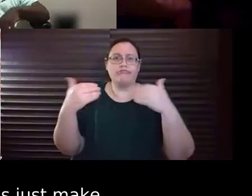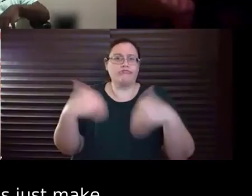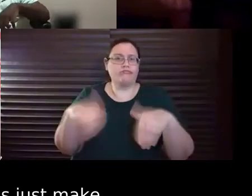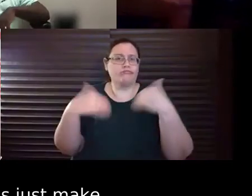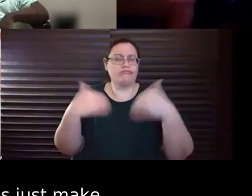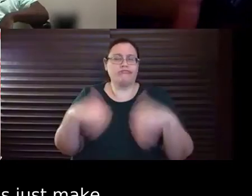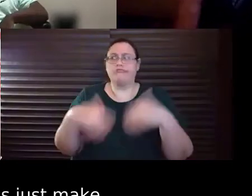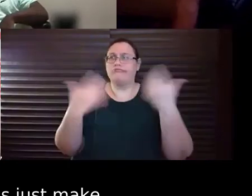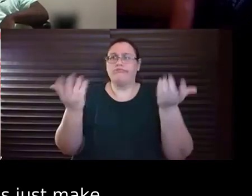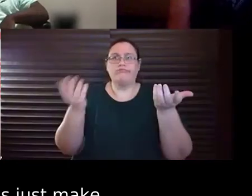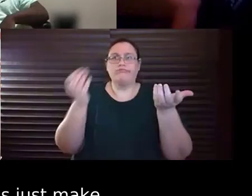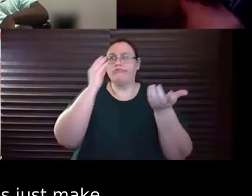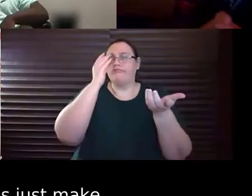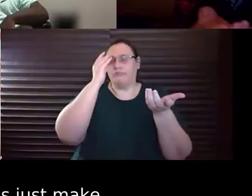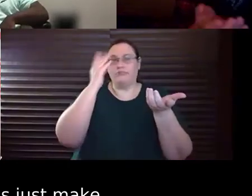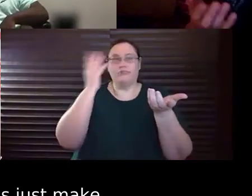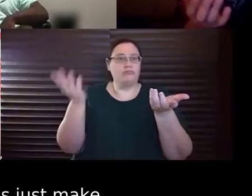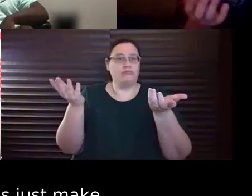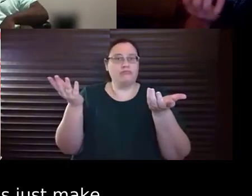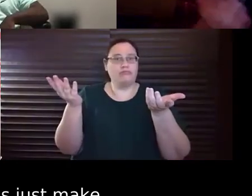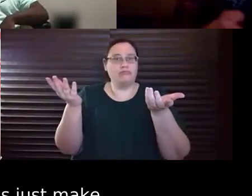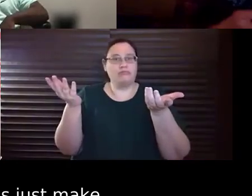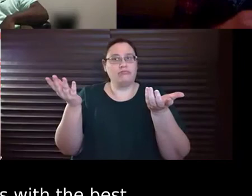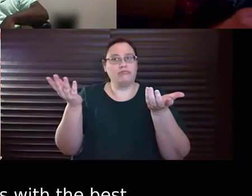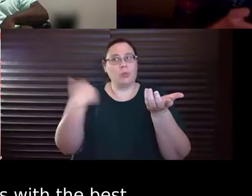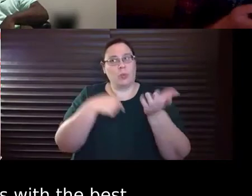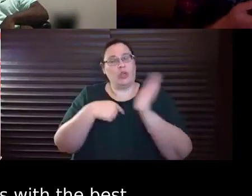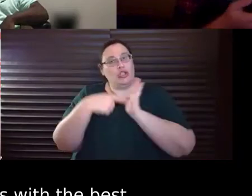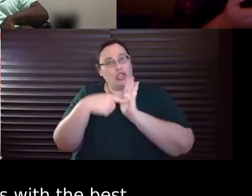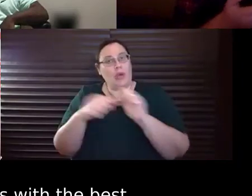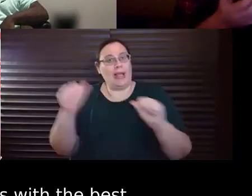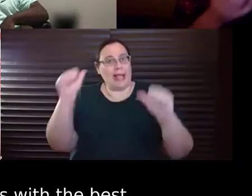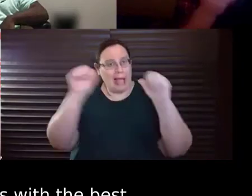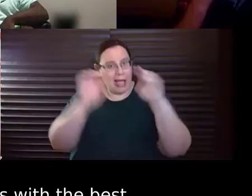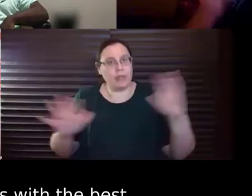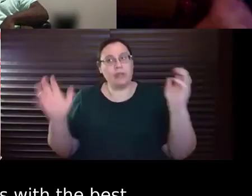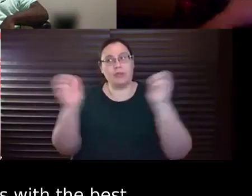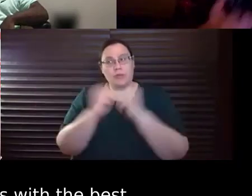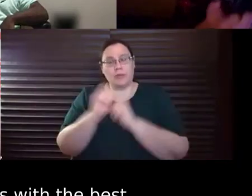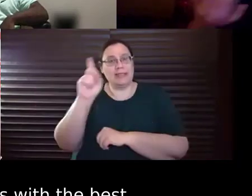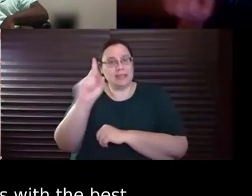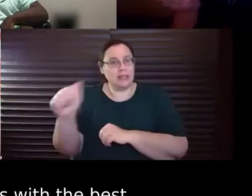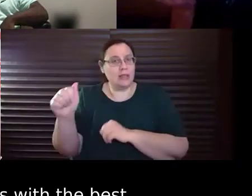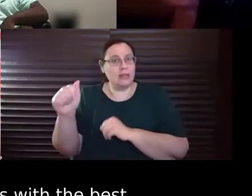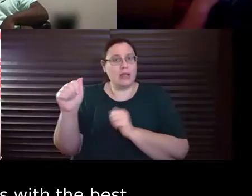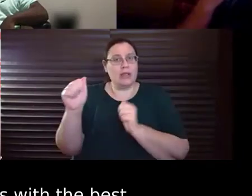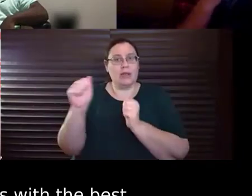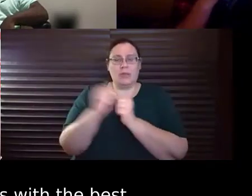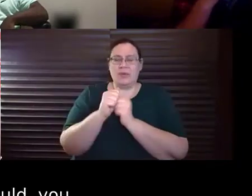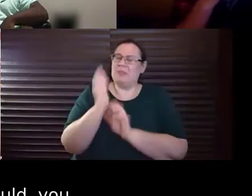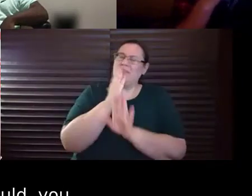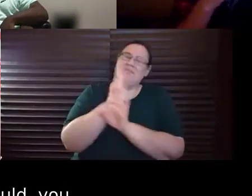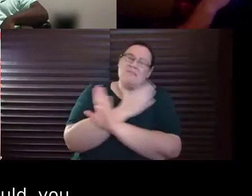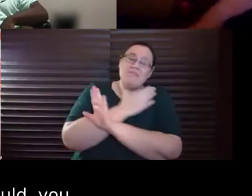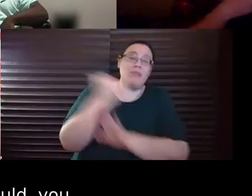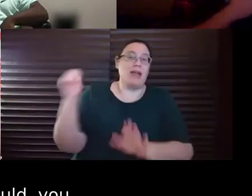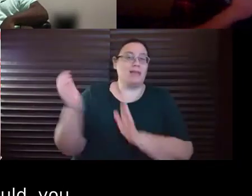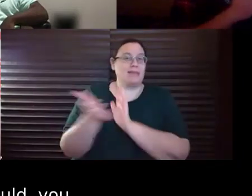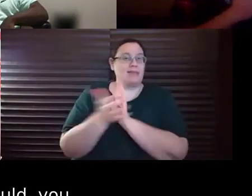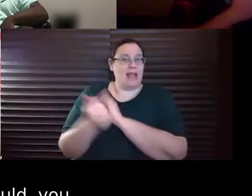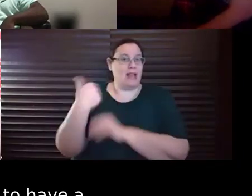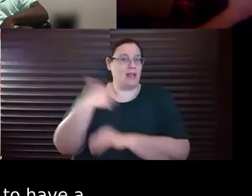that we're showing actors with disabilities with the best possible talent we could find. That